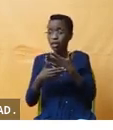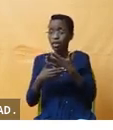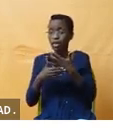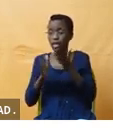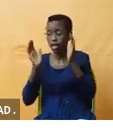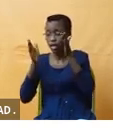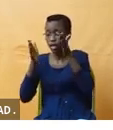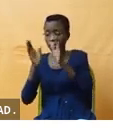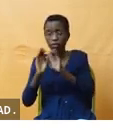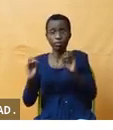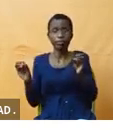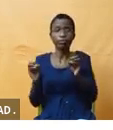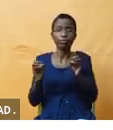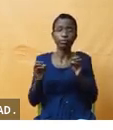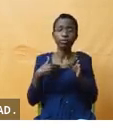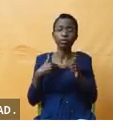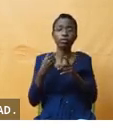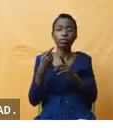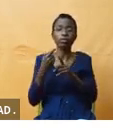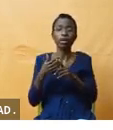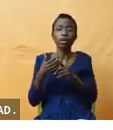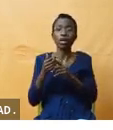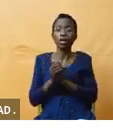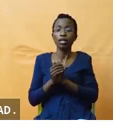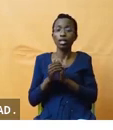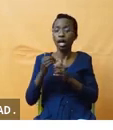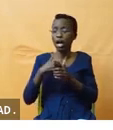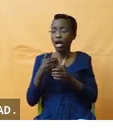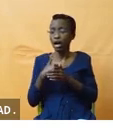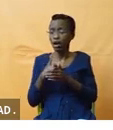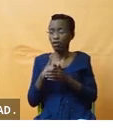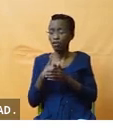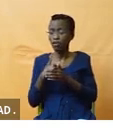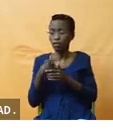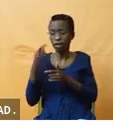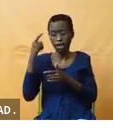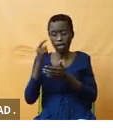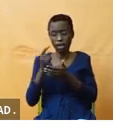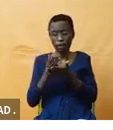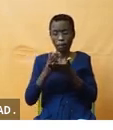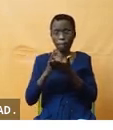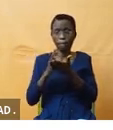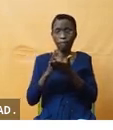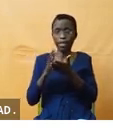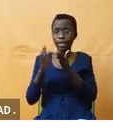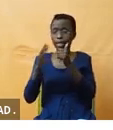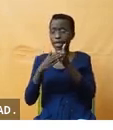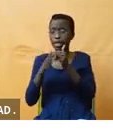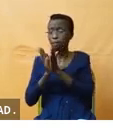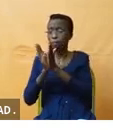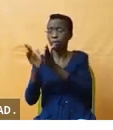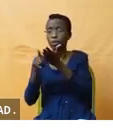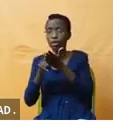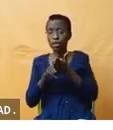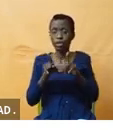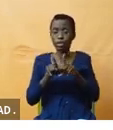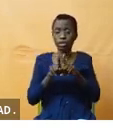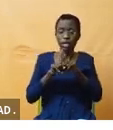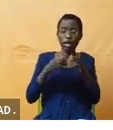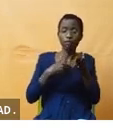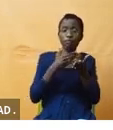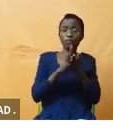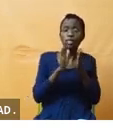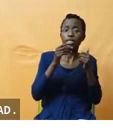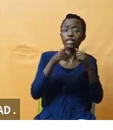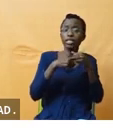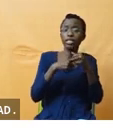countries. They are different. There's a whole article, I think Article 9 on public debt, but we also have there's Article 6 that talks about some of